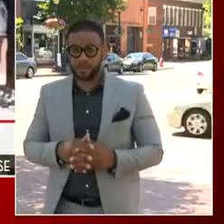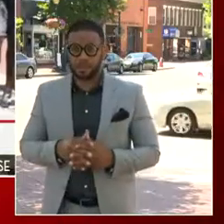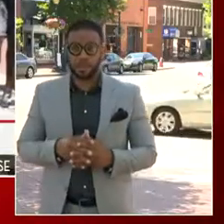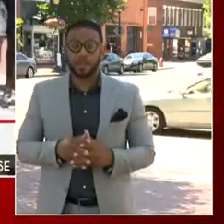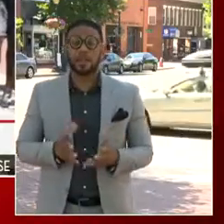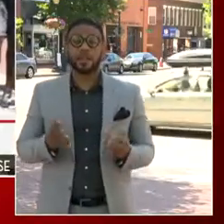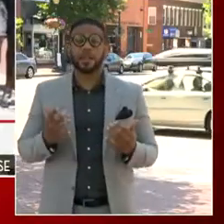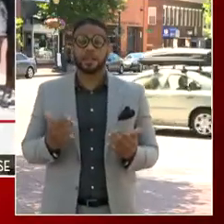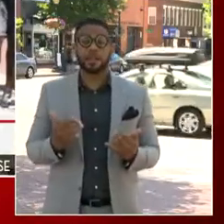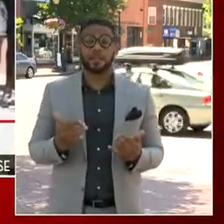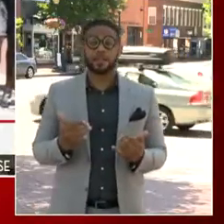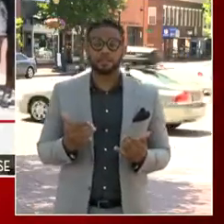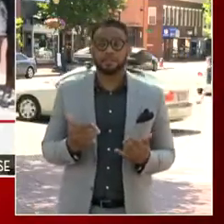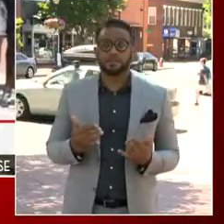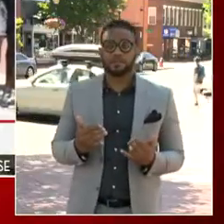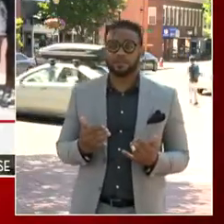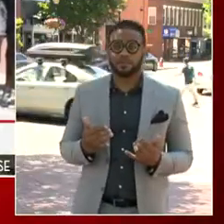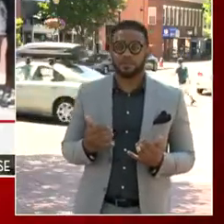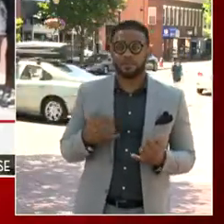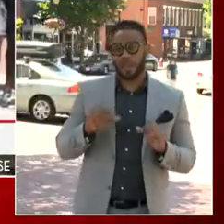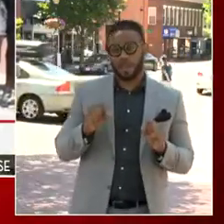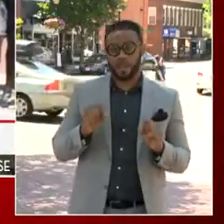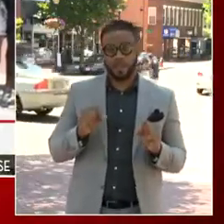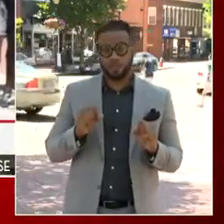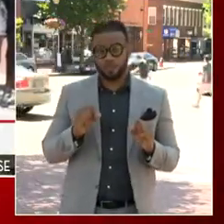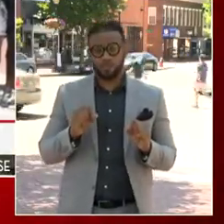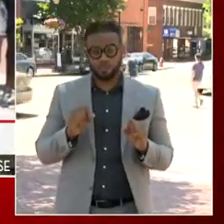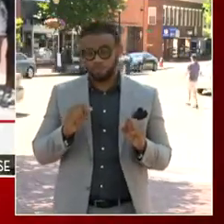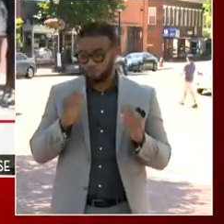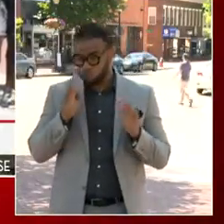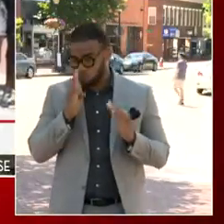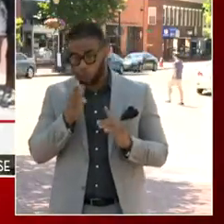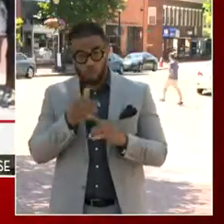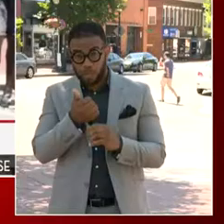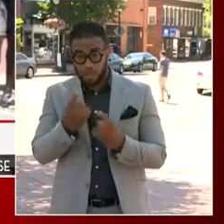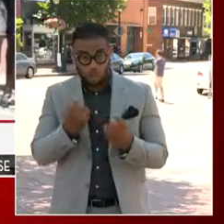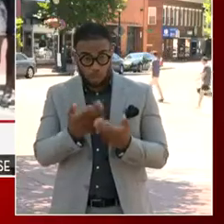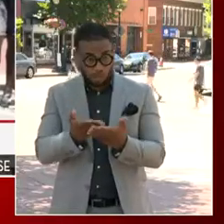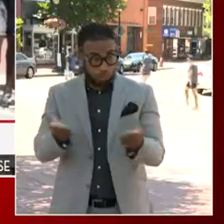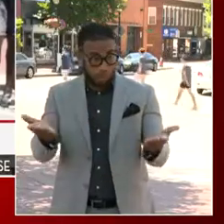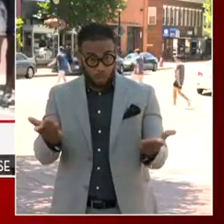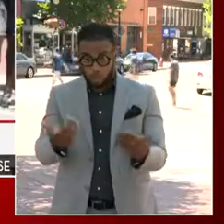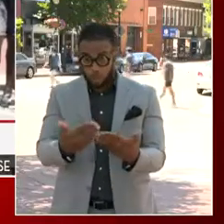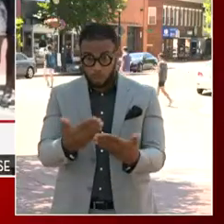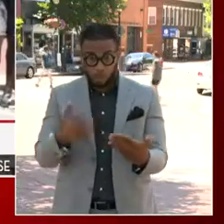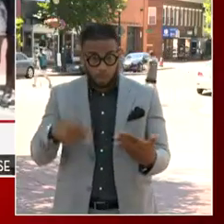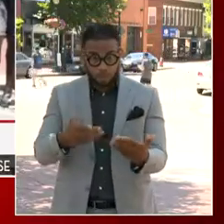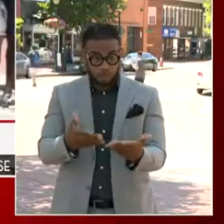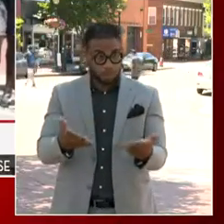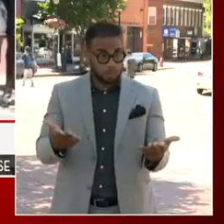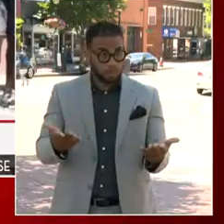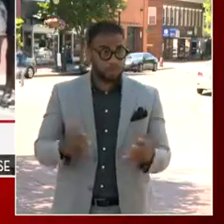so now we can go right to any questions about what's before us.